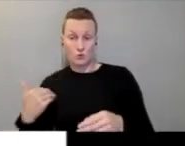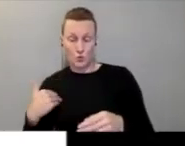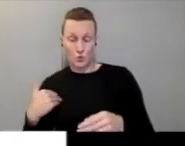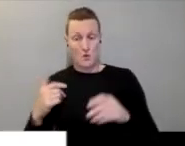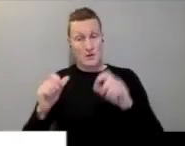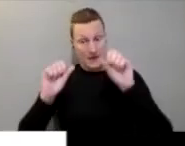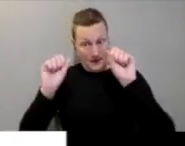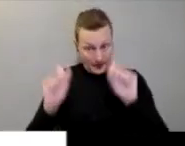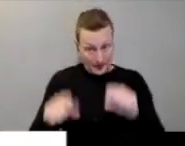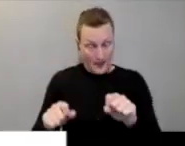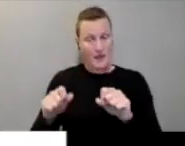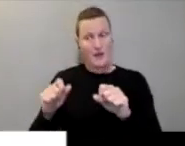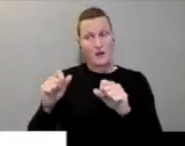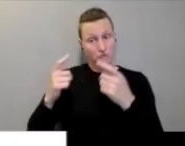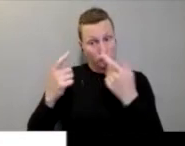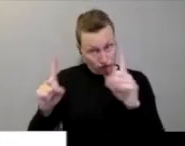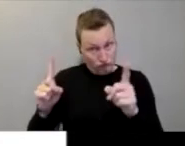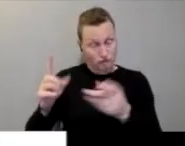grant?